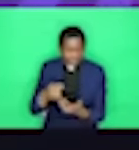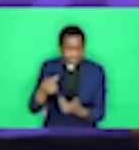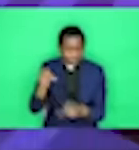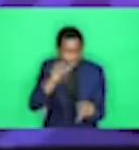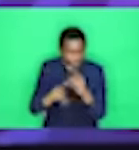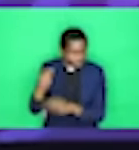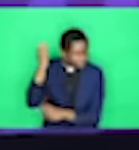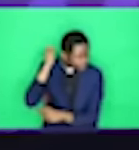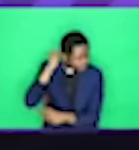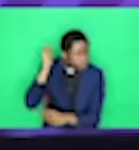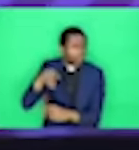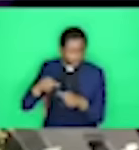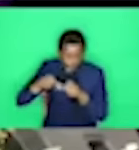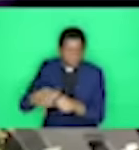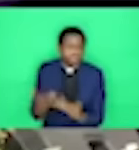Prove us